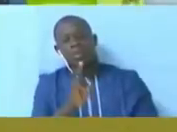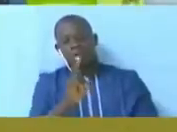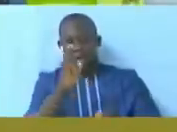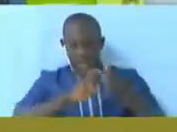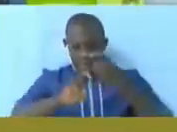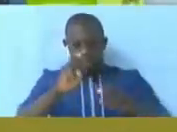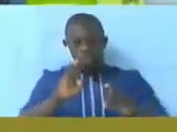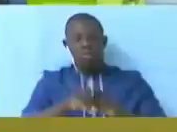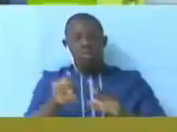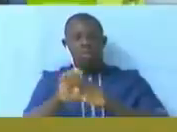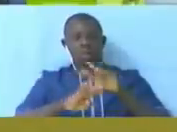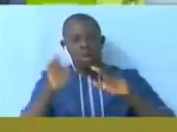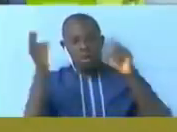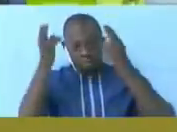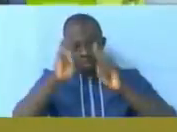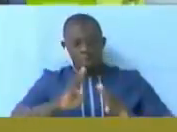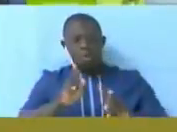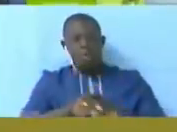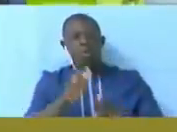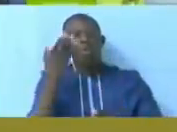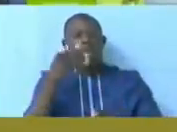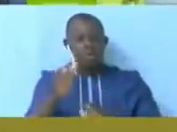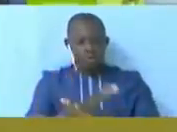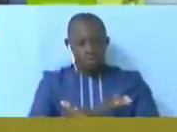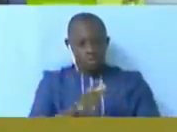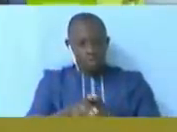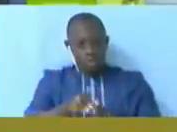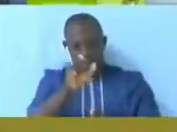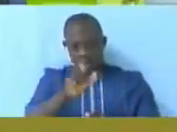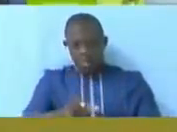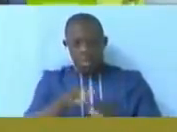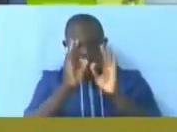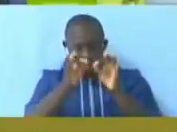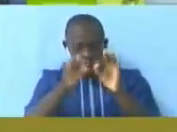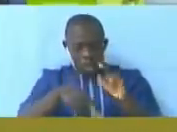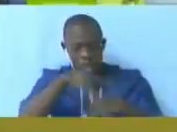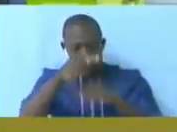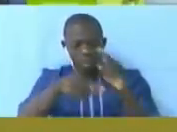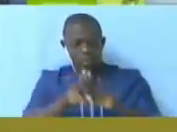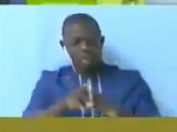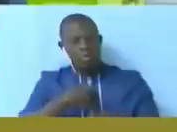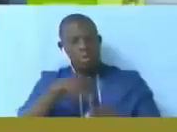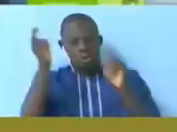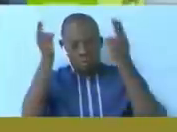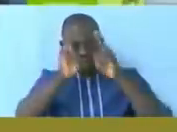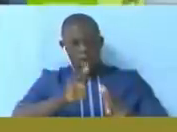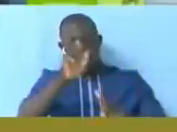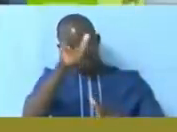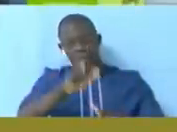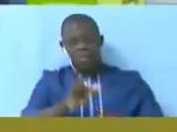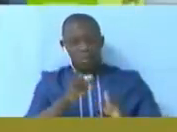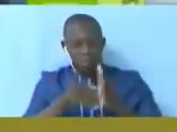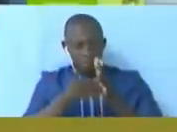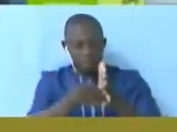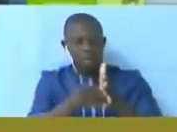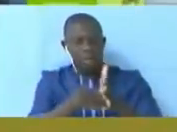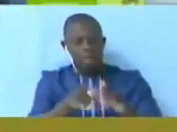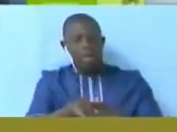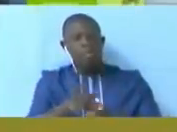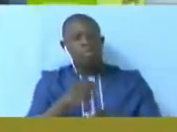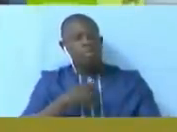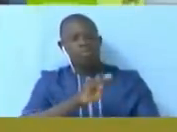under the law, when a matter comes before me as a magistrate, and I don't have jurisdiction over